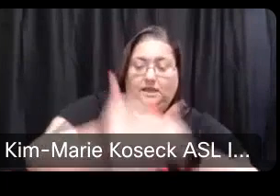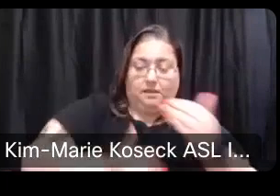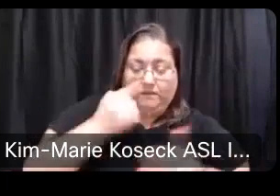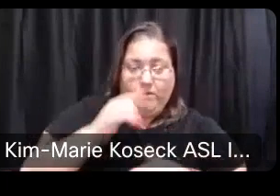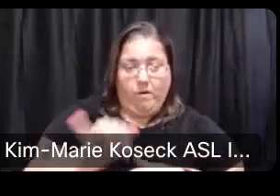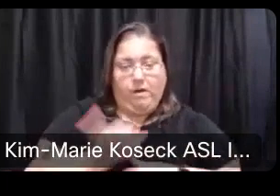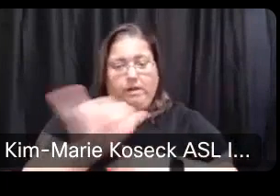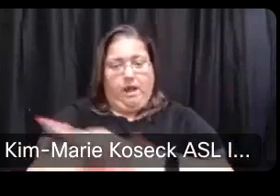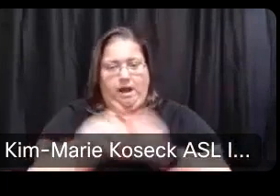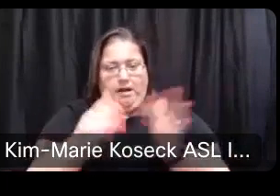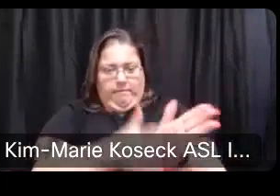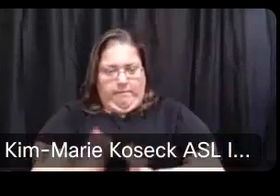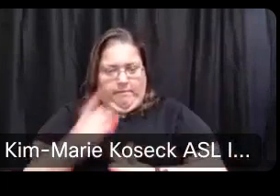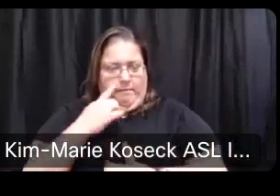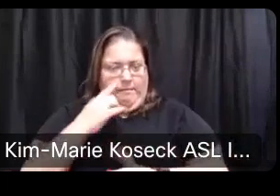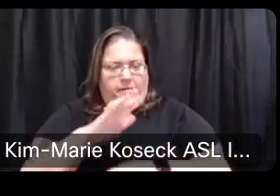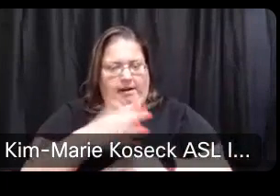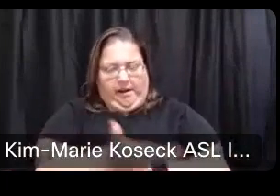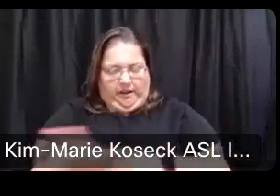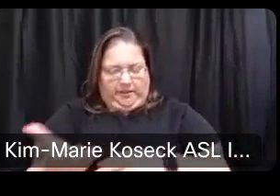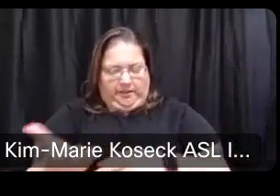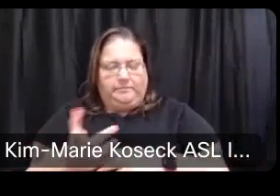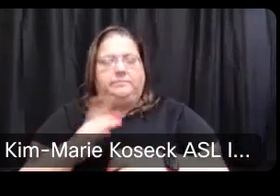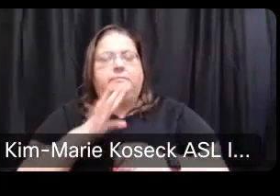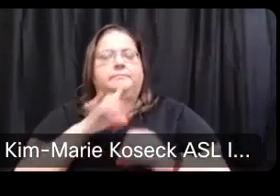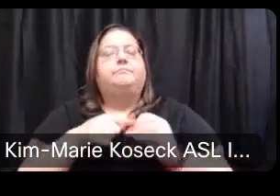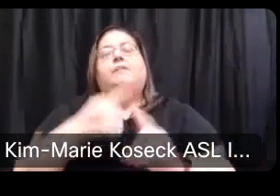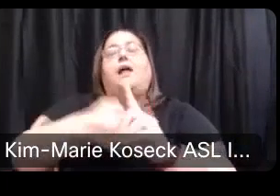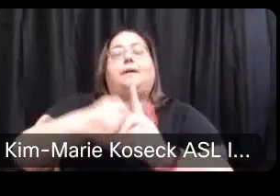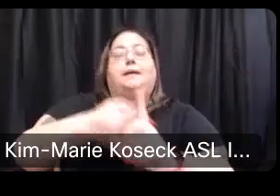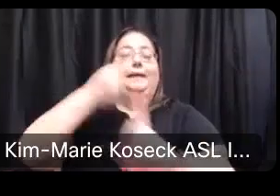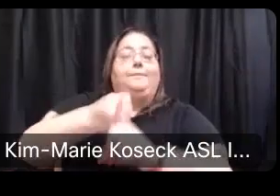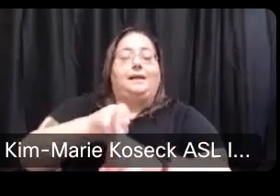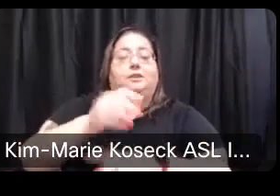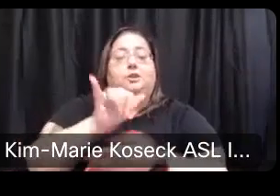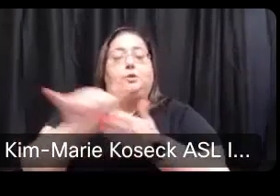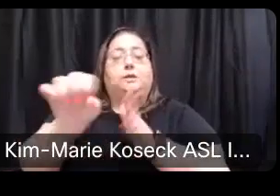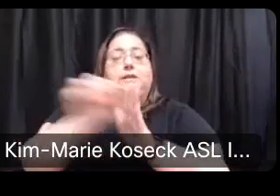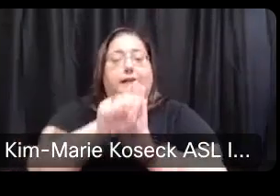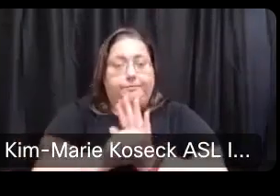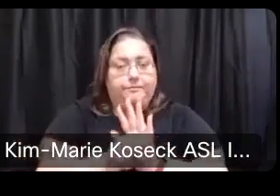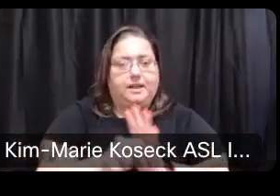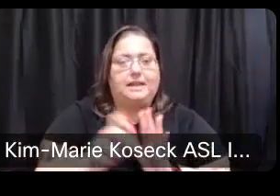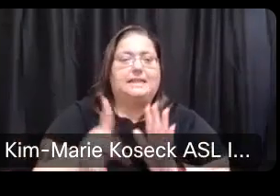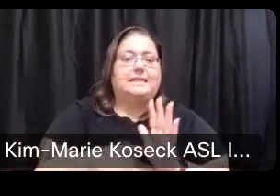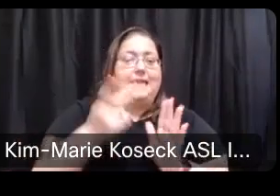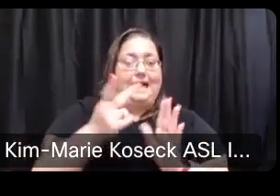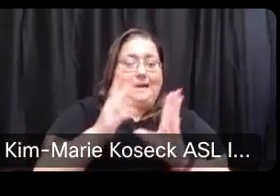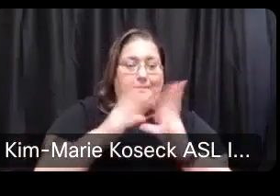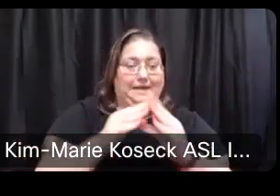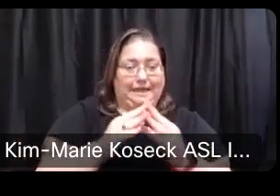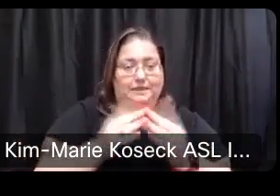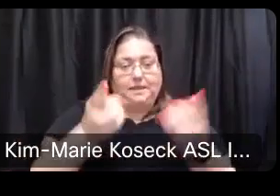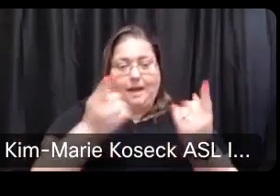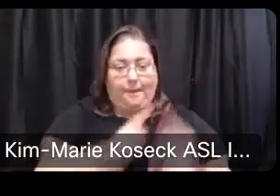and relevant initiatives or resources that address climate impacts in New York State. This is the second of those